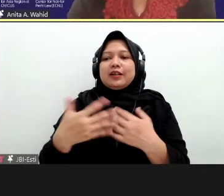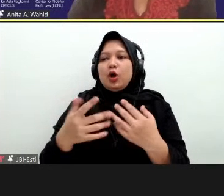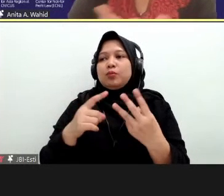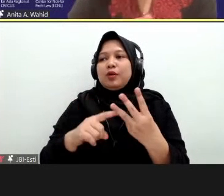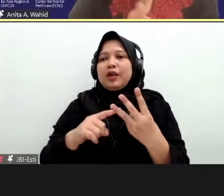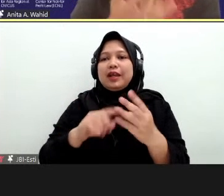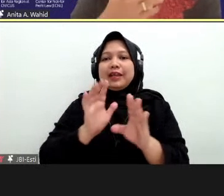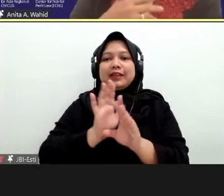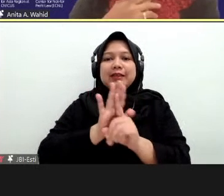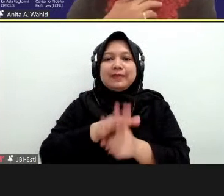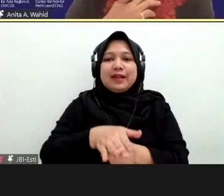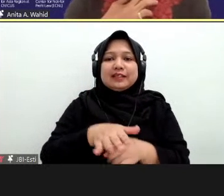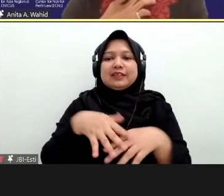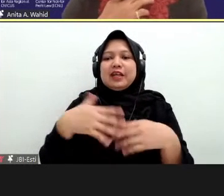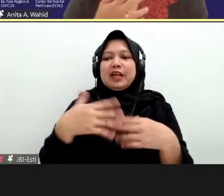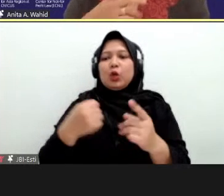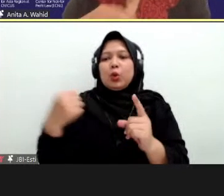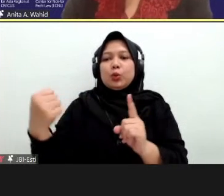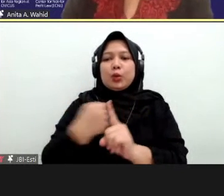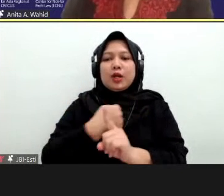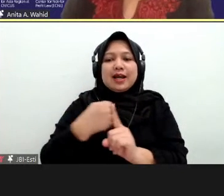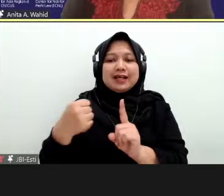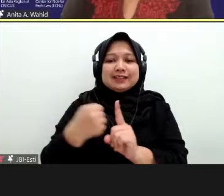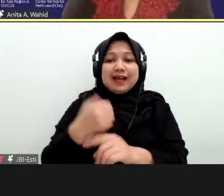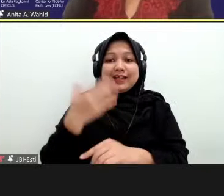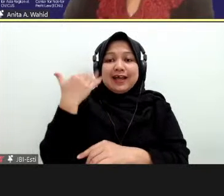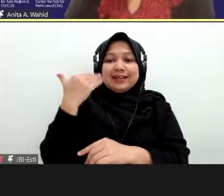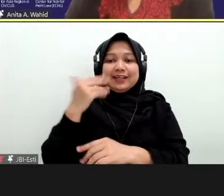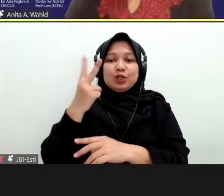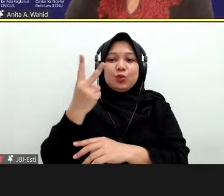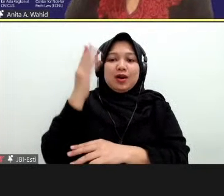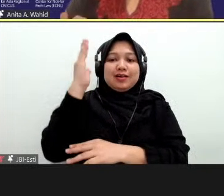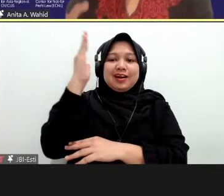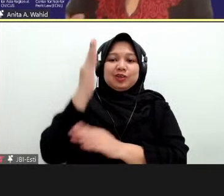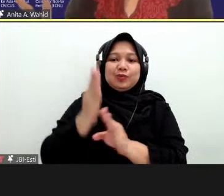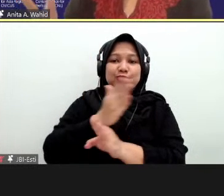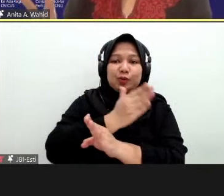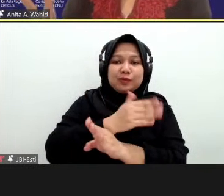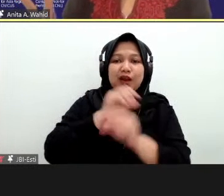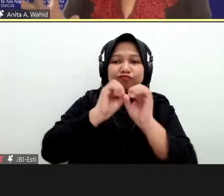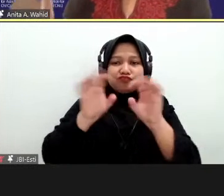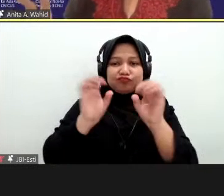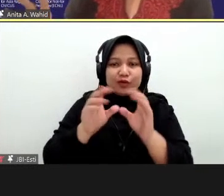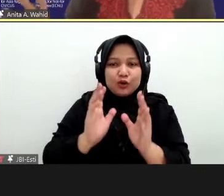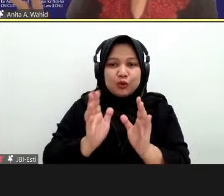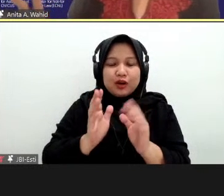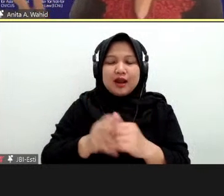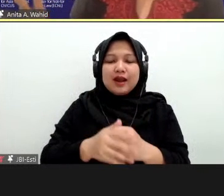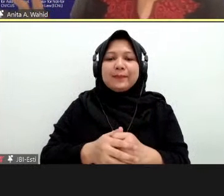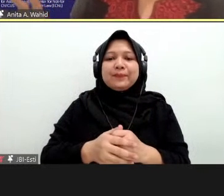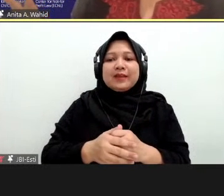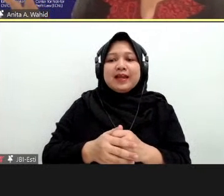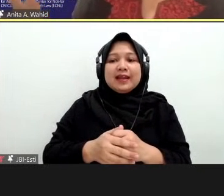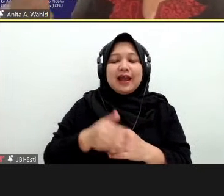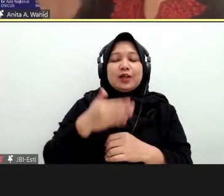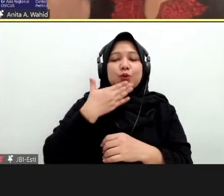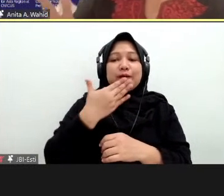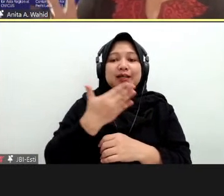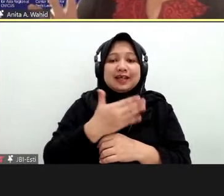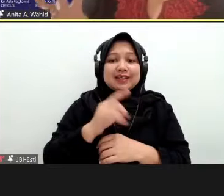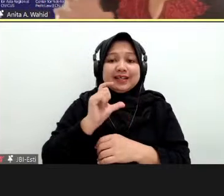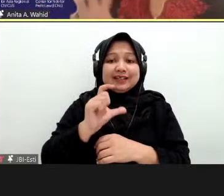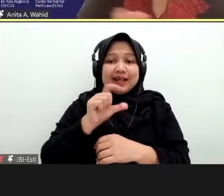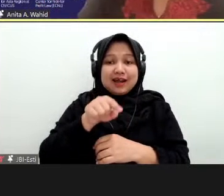And this intimidation or harassment that our two previous speaker has mentioned as well. This is